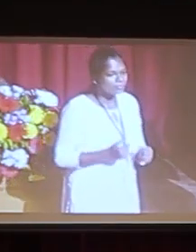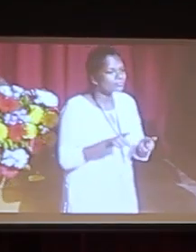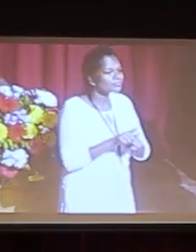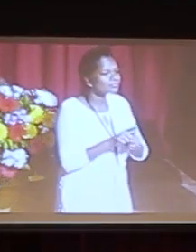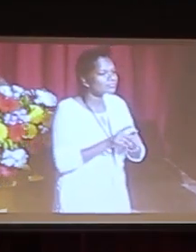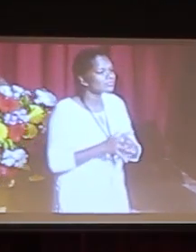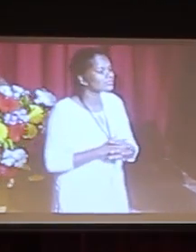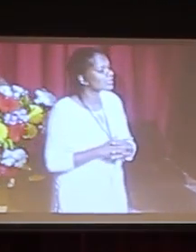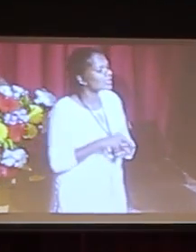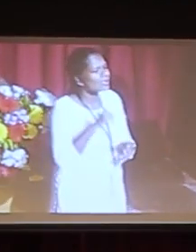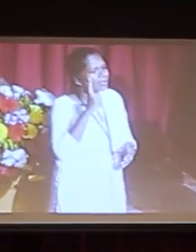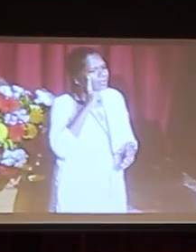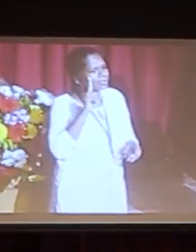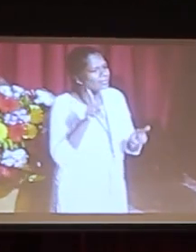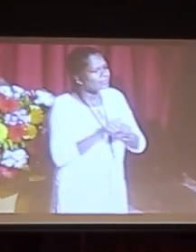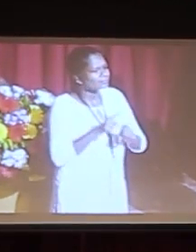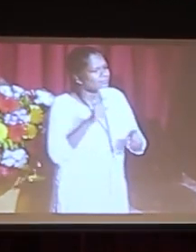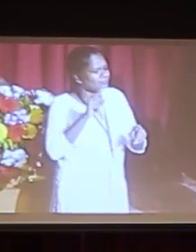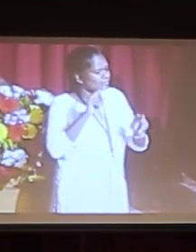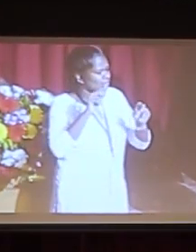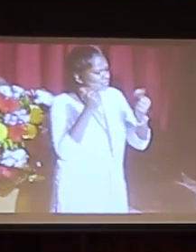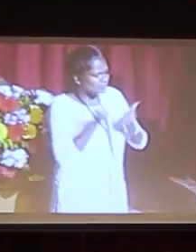most used, if he can